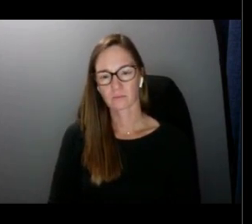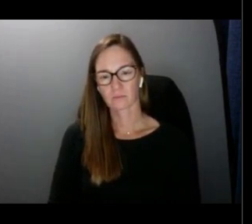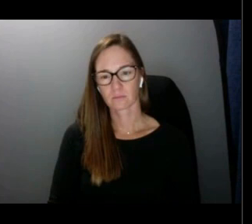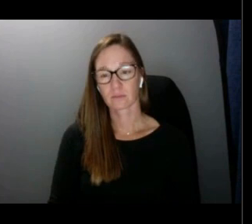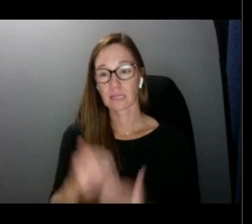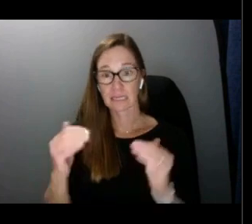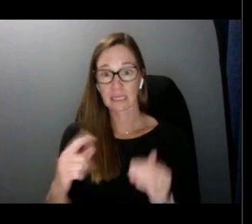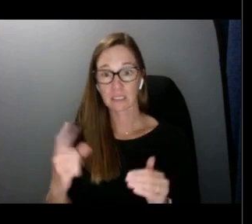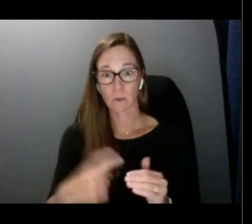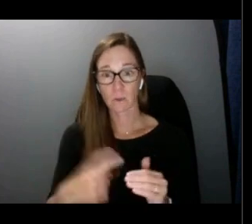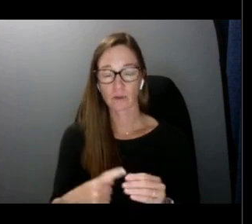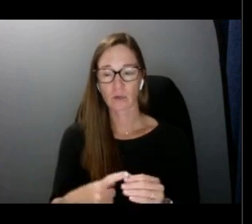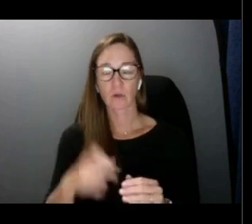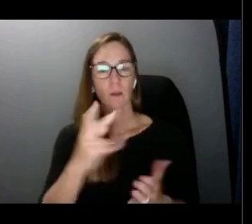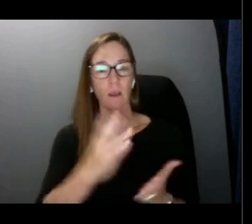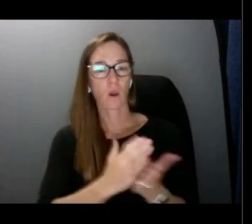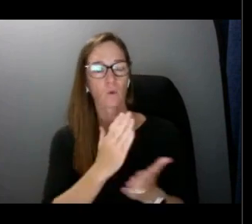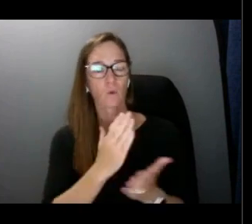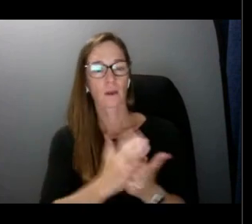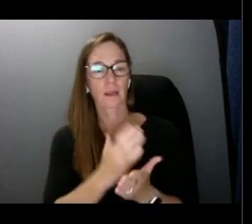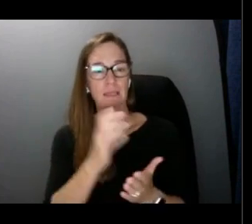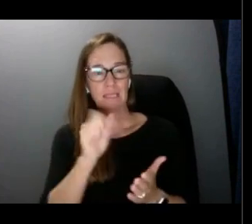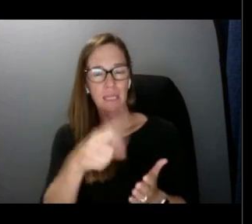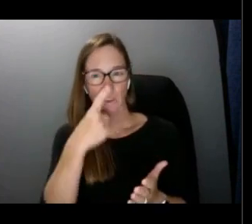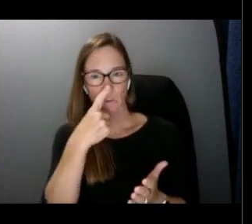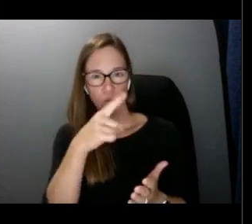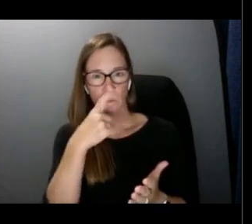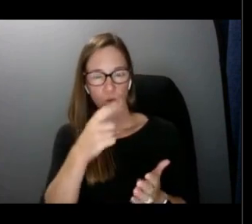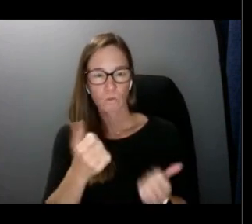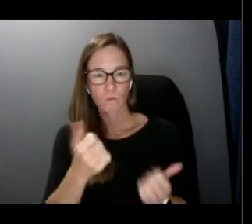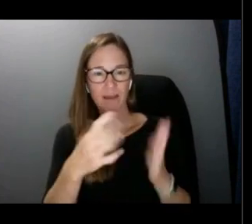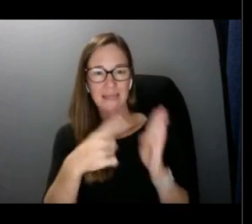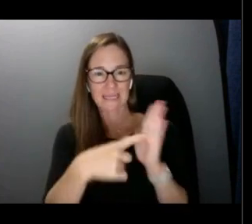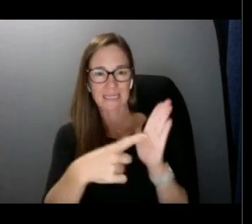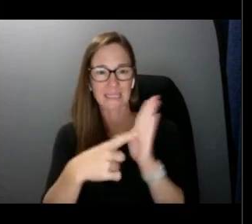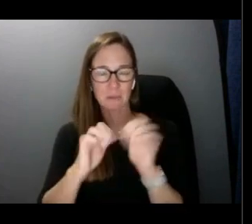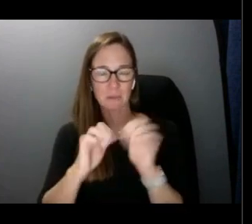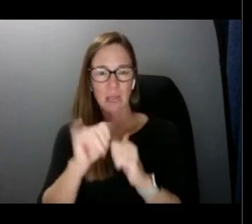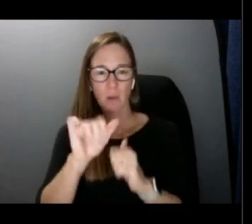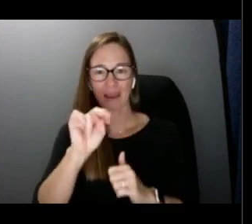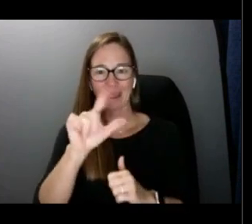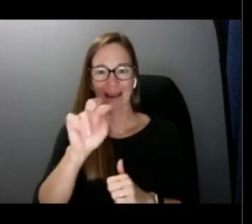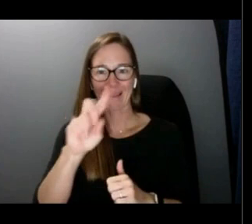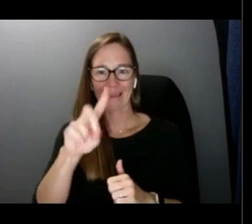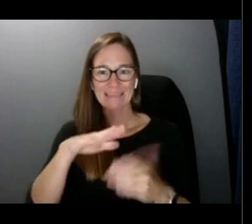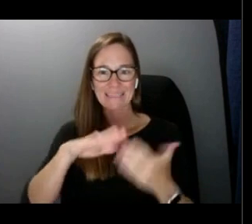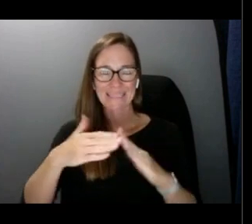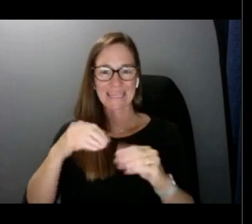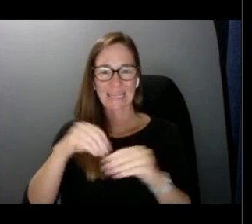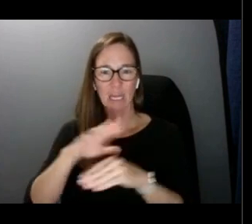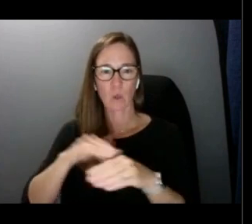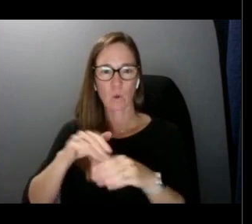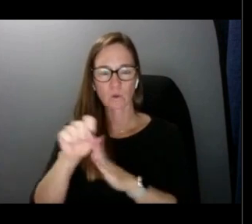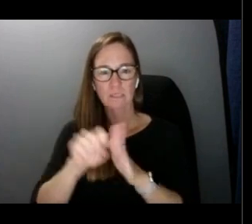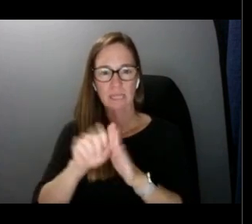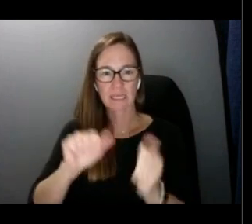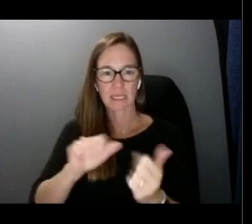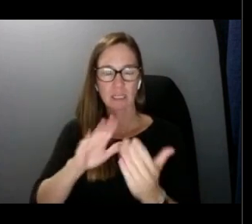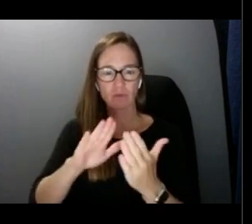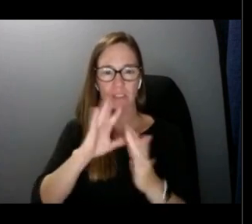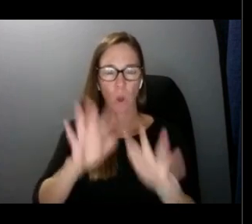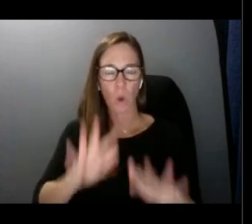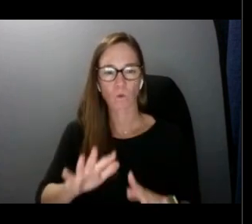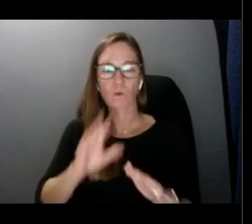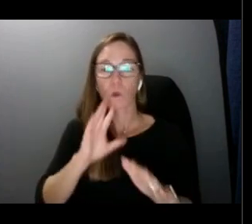Next. All right. Can you provide examples of how an inland city in a coastal state could address the Ocean Climate Action